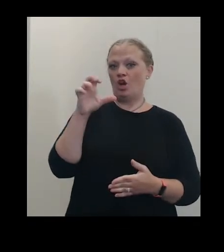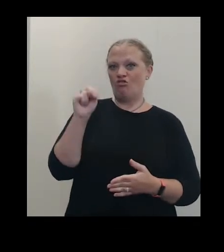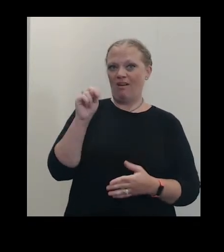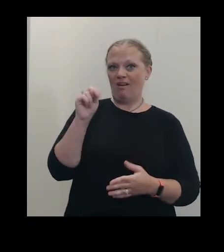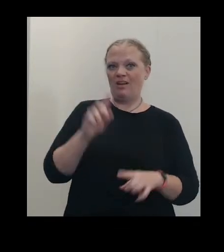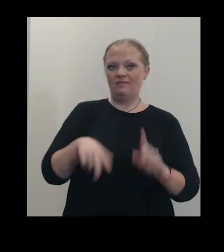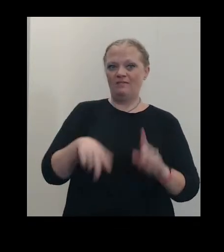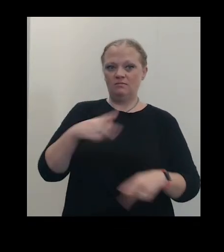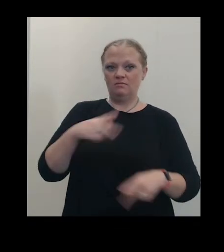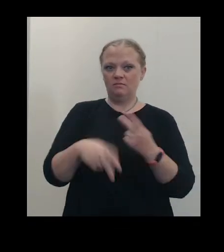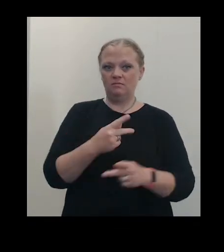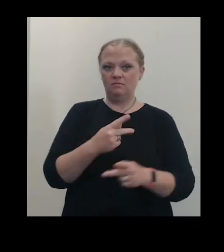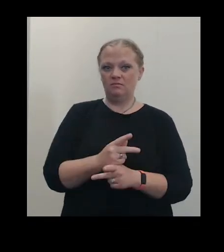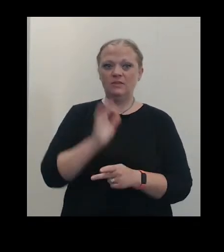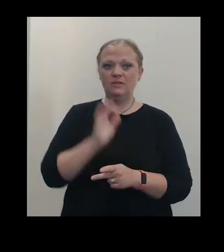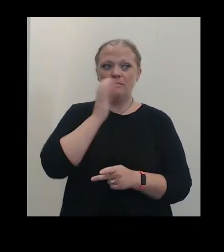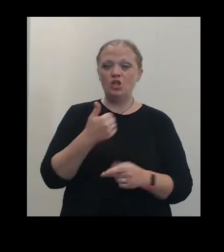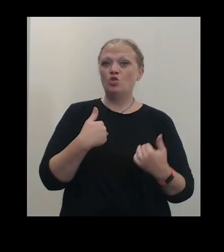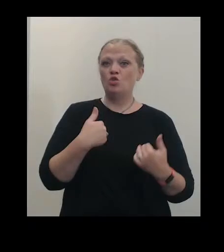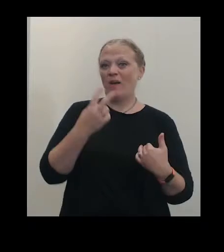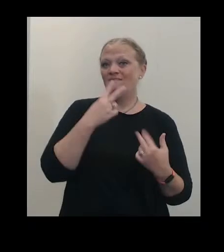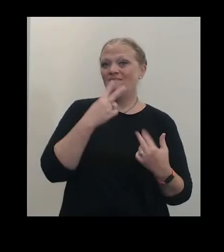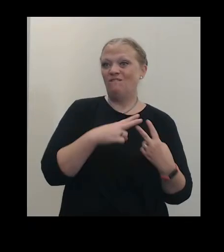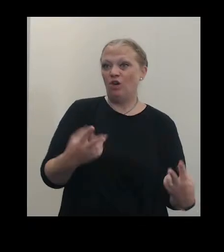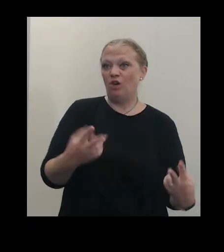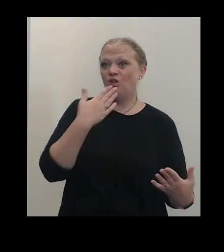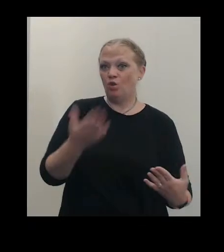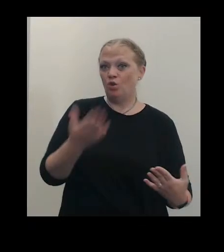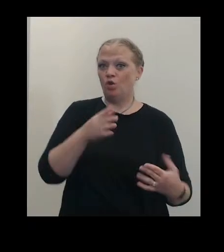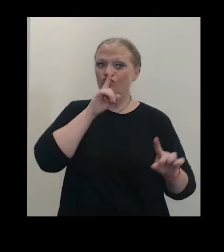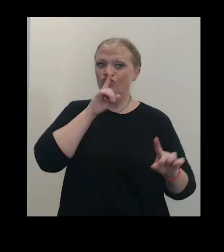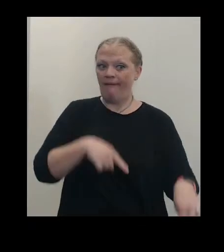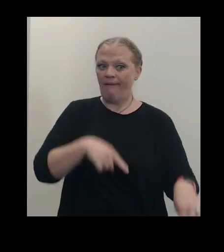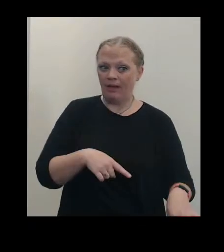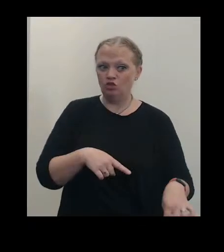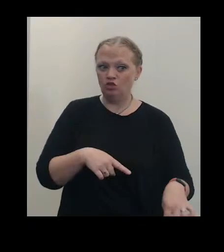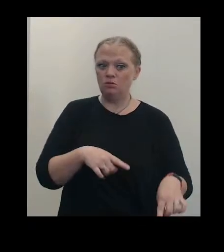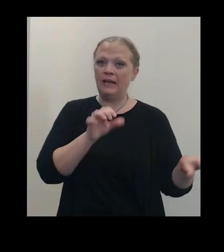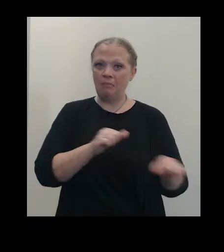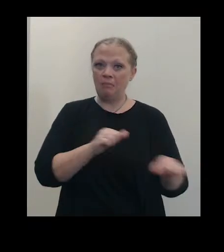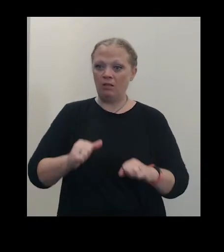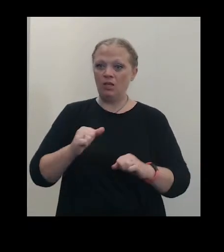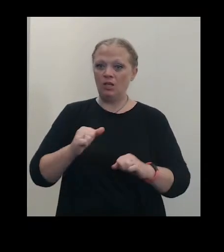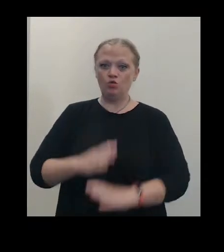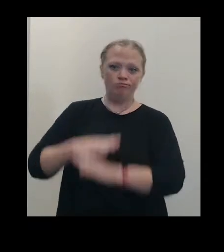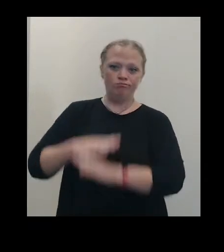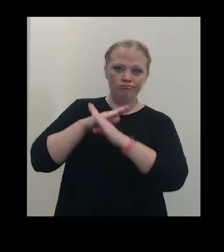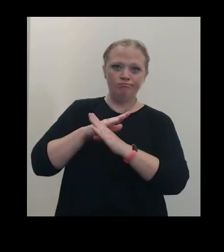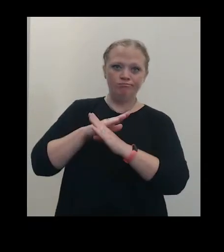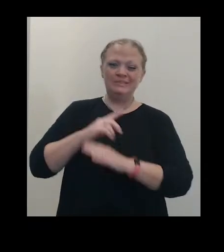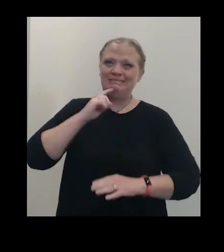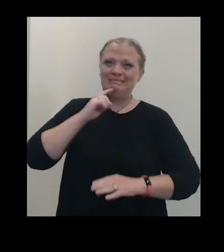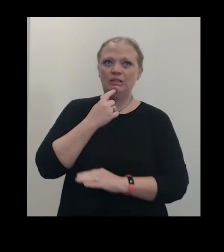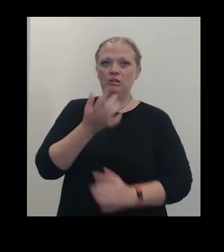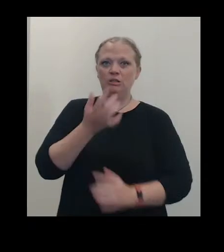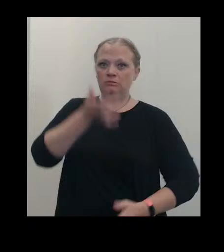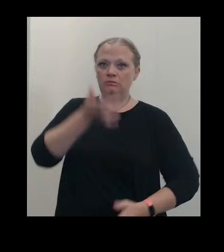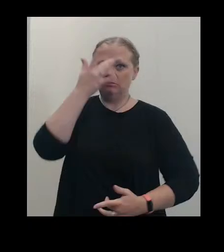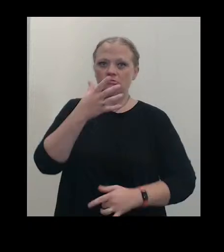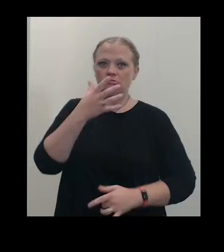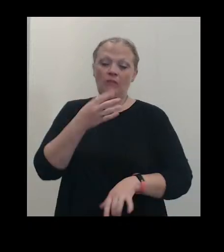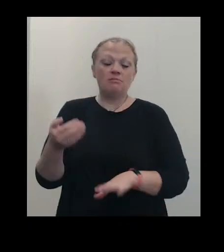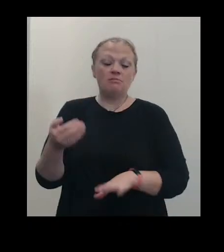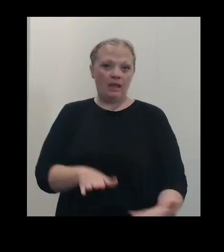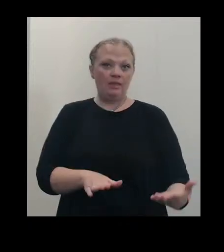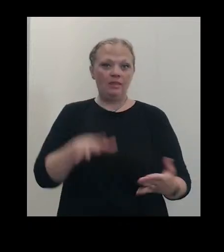It appears to have very good reaction and ability to prevent serious illness and death.